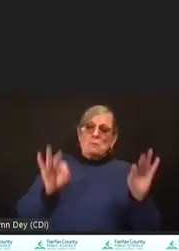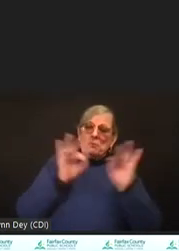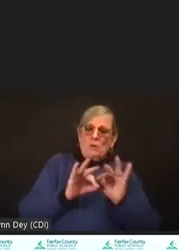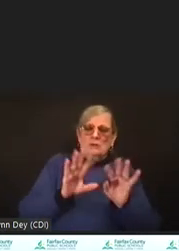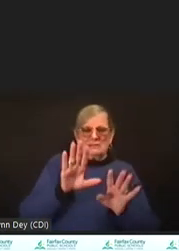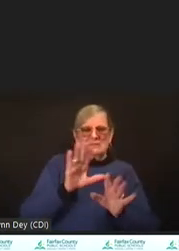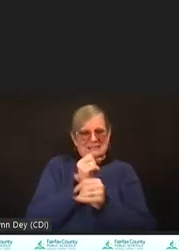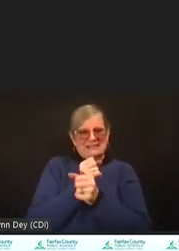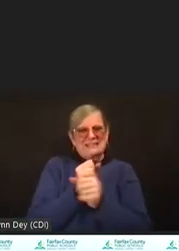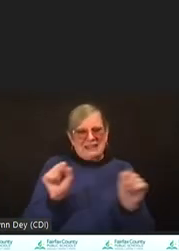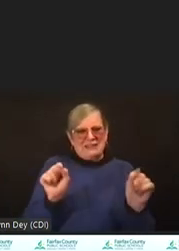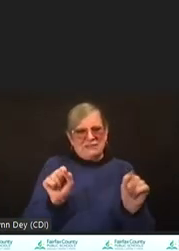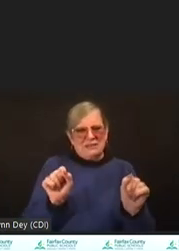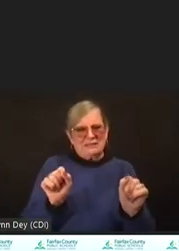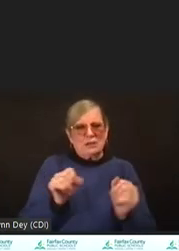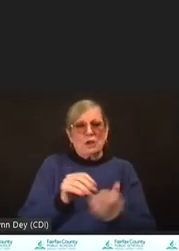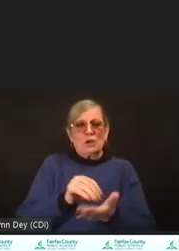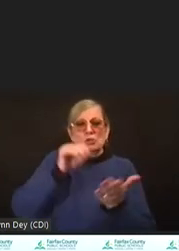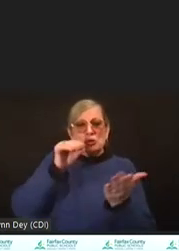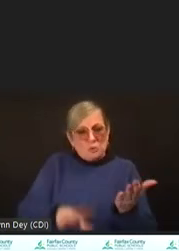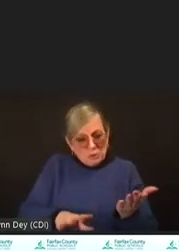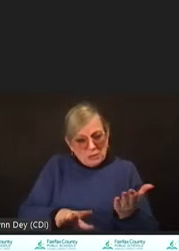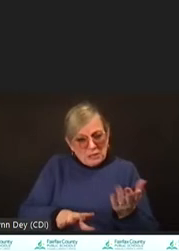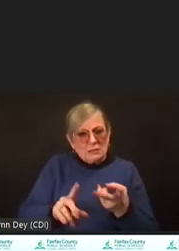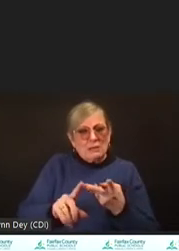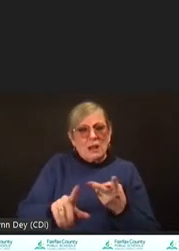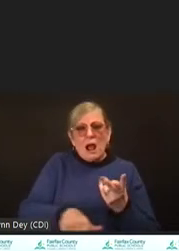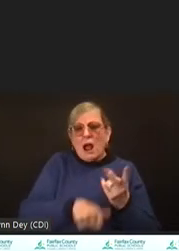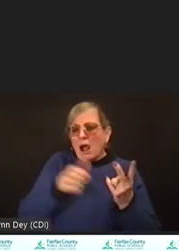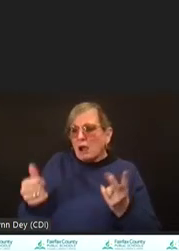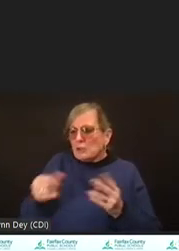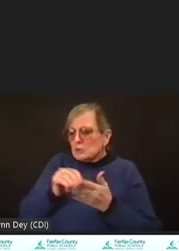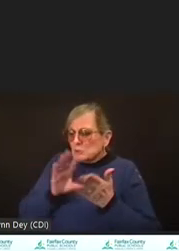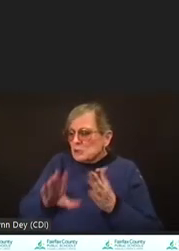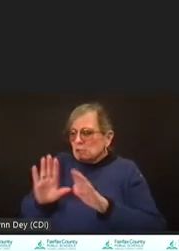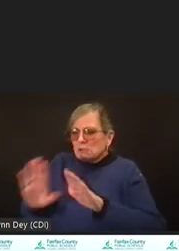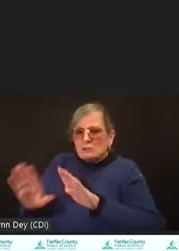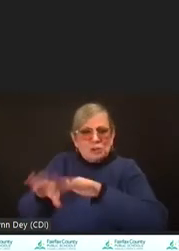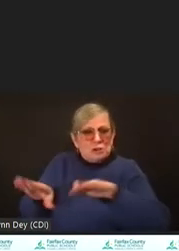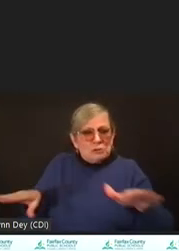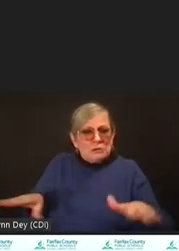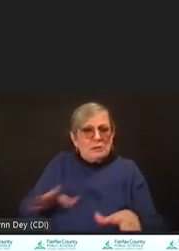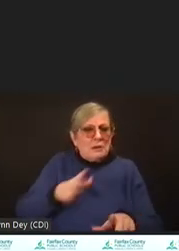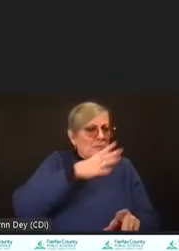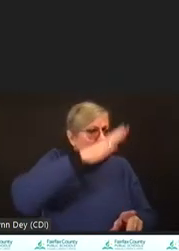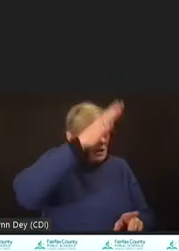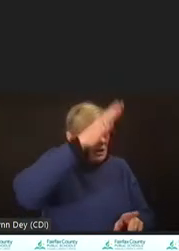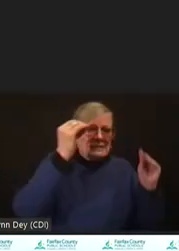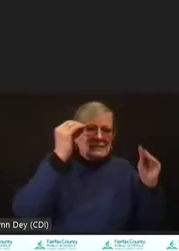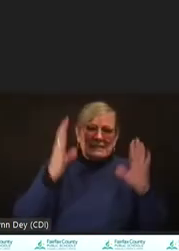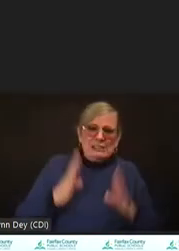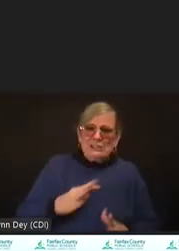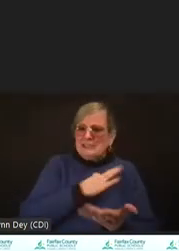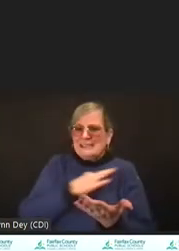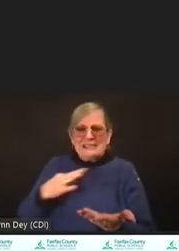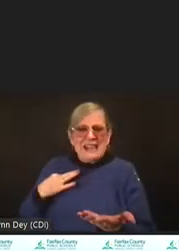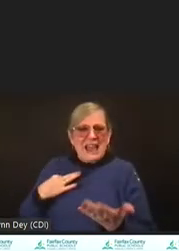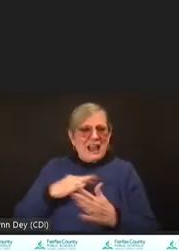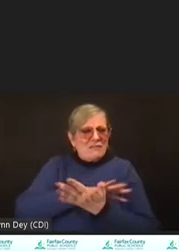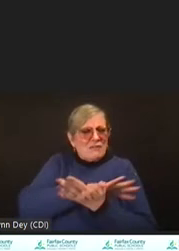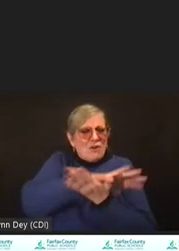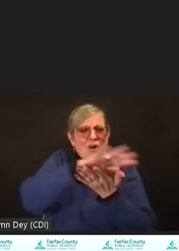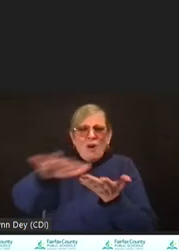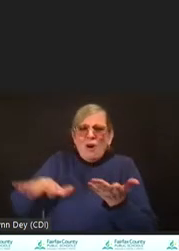with in-person learning in FCPS. If we've exhausted this tiered approach to redirecting and supporting students in a